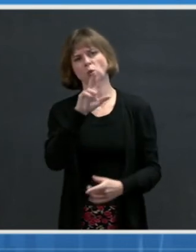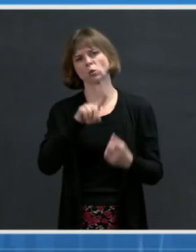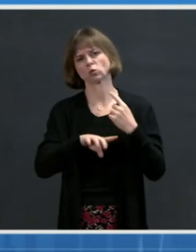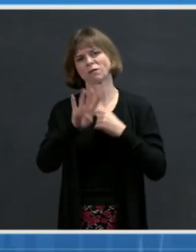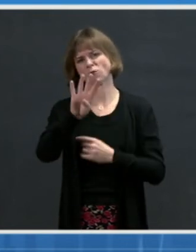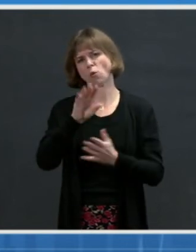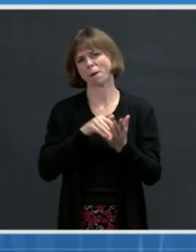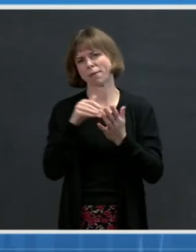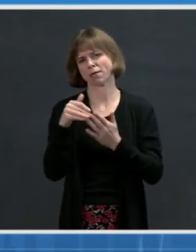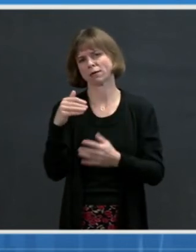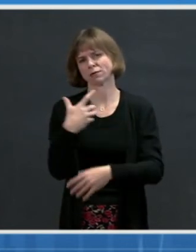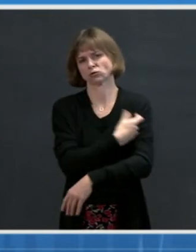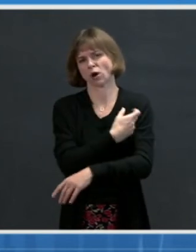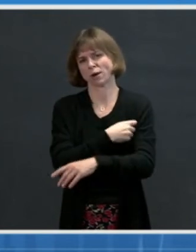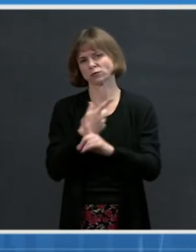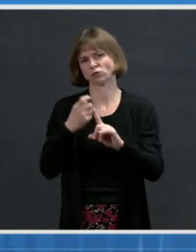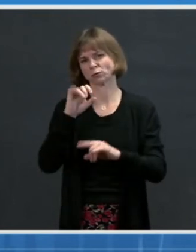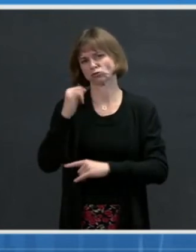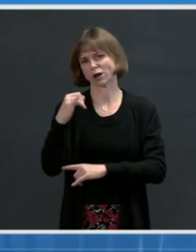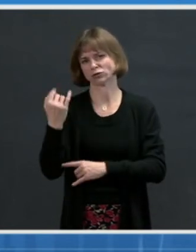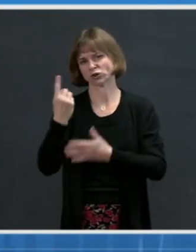Johnson & Johnson vaccine next week.